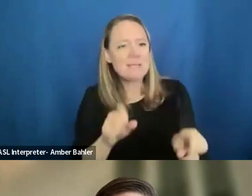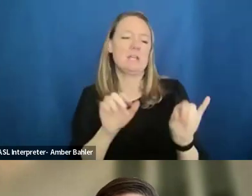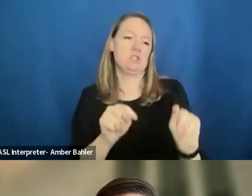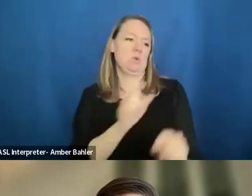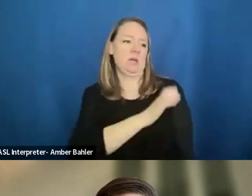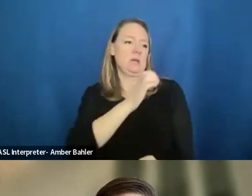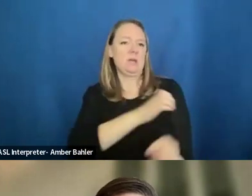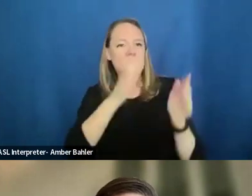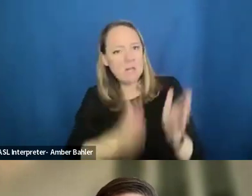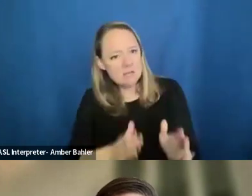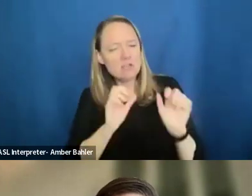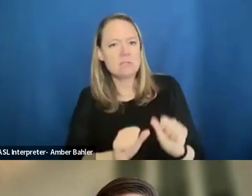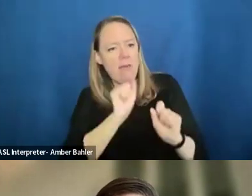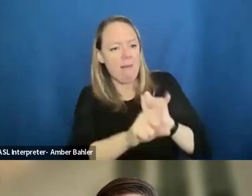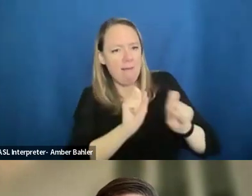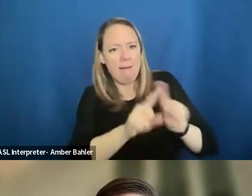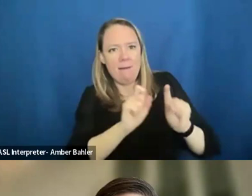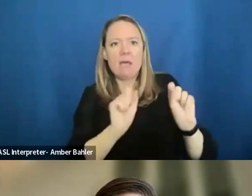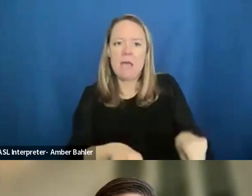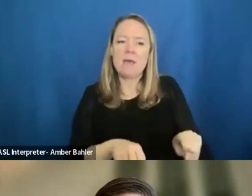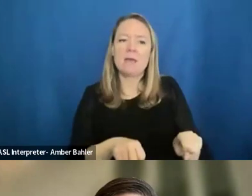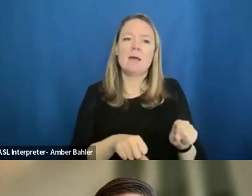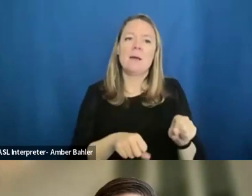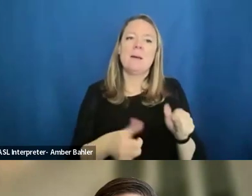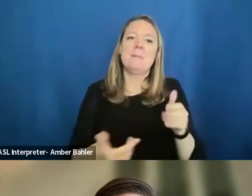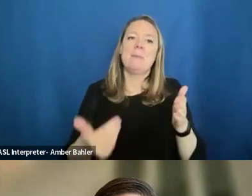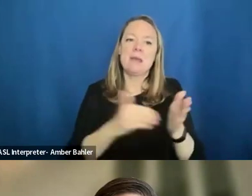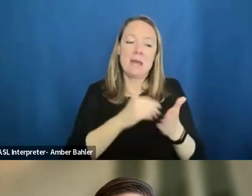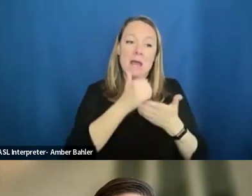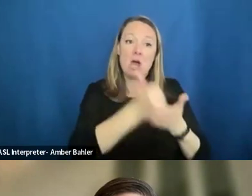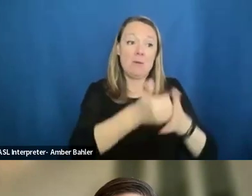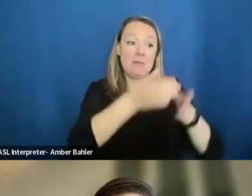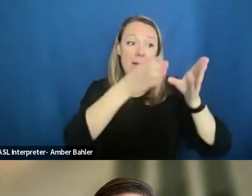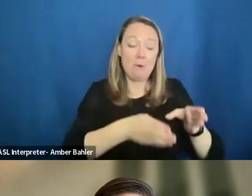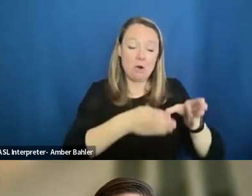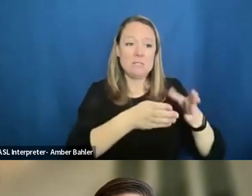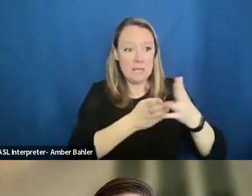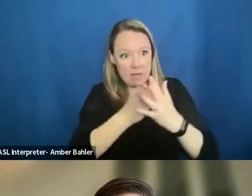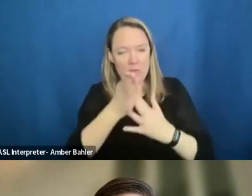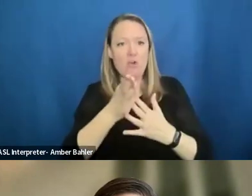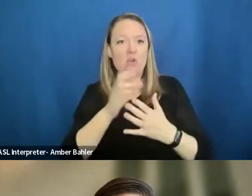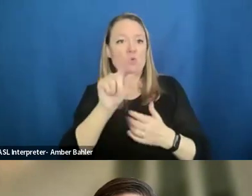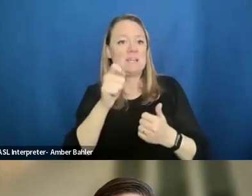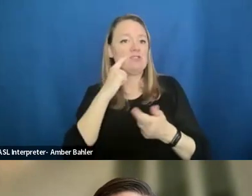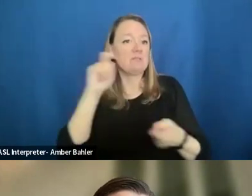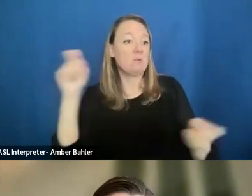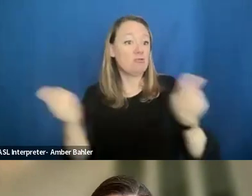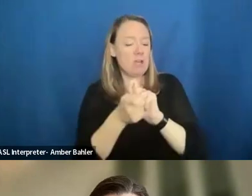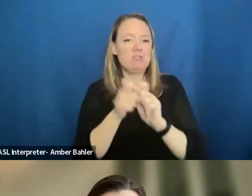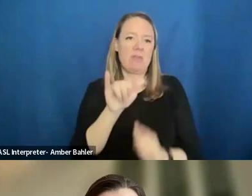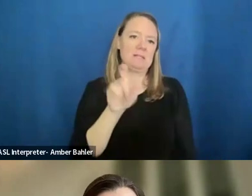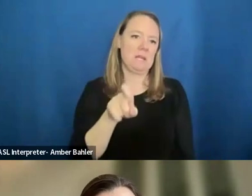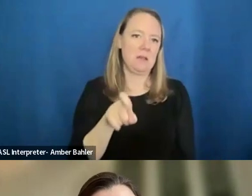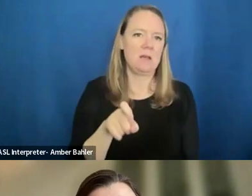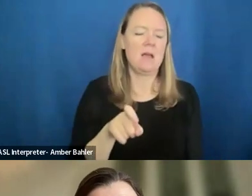that. But getting people along in those sort of stages of change is especially needed. The importance of